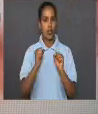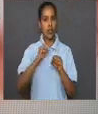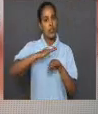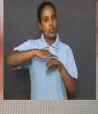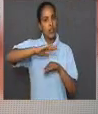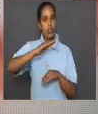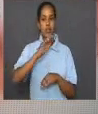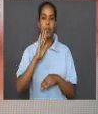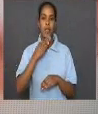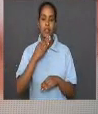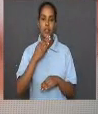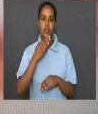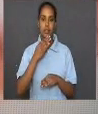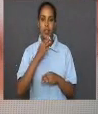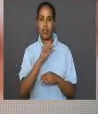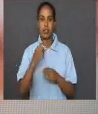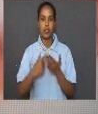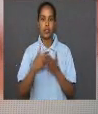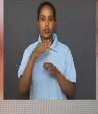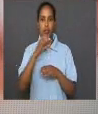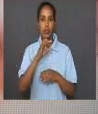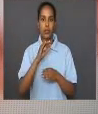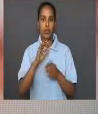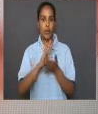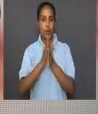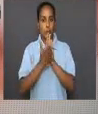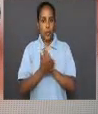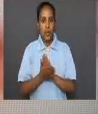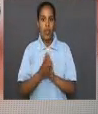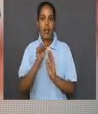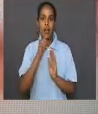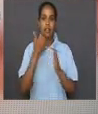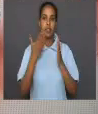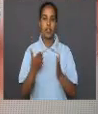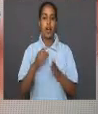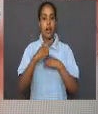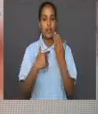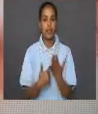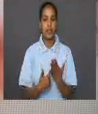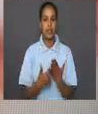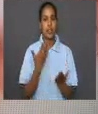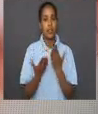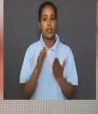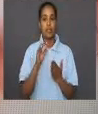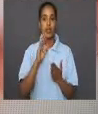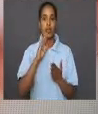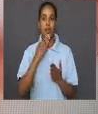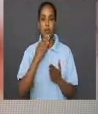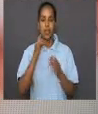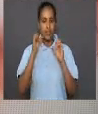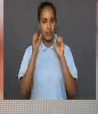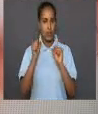is stronger than the base, then the solution will be acidic. However,